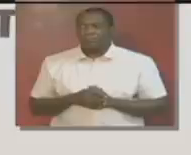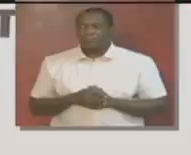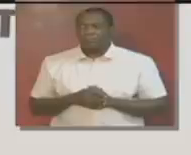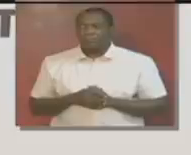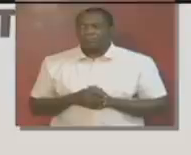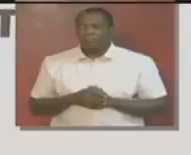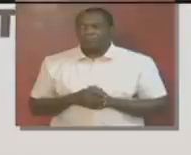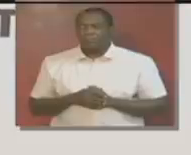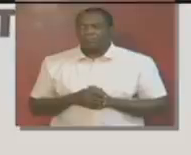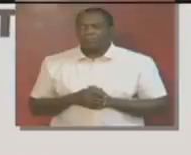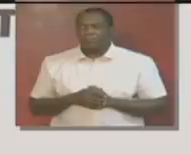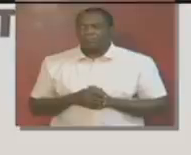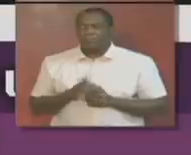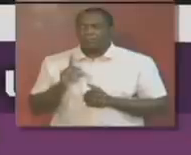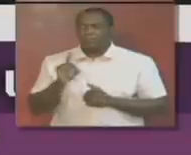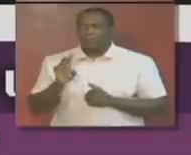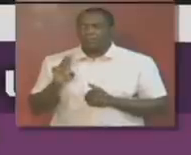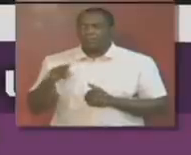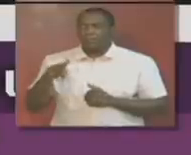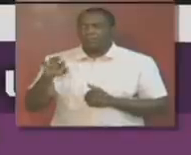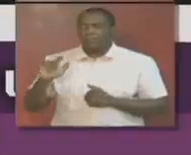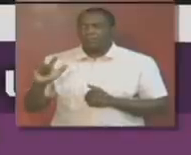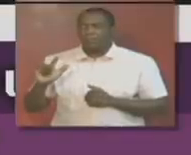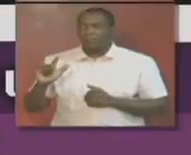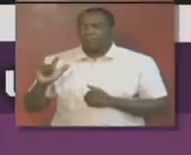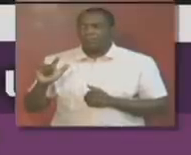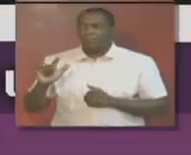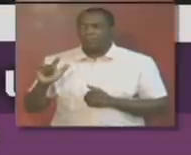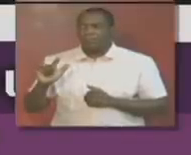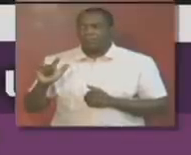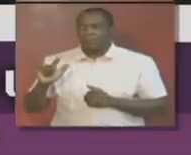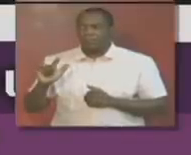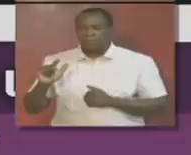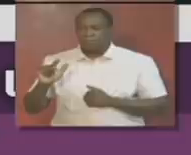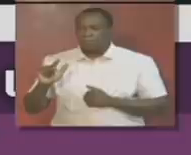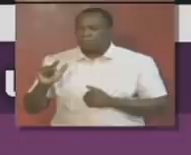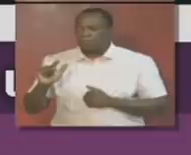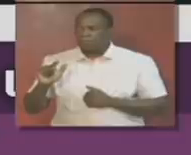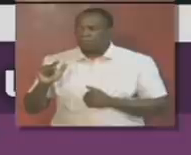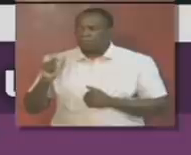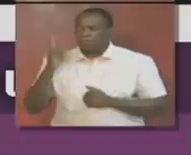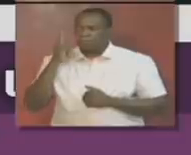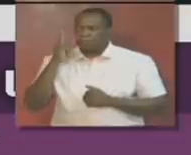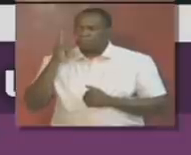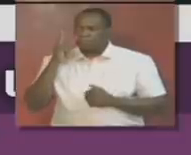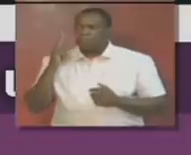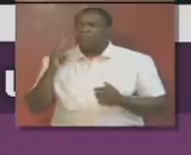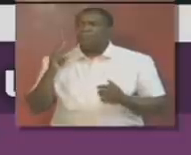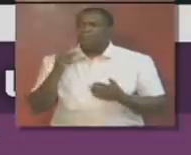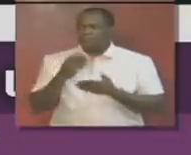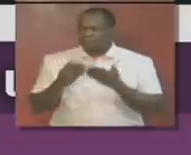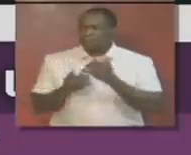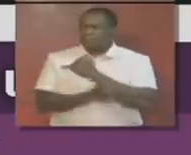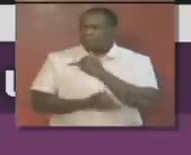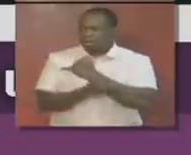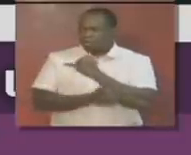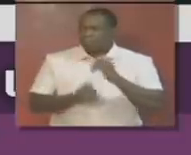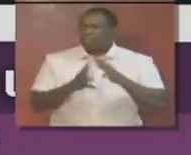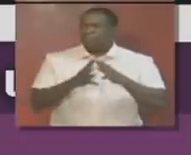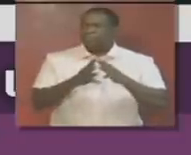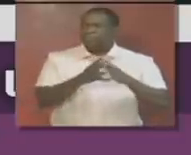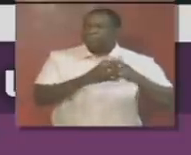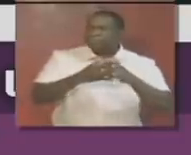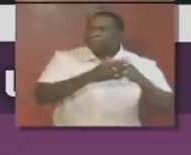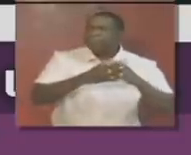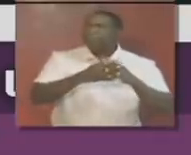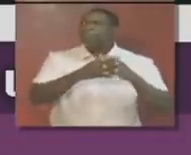some countries, the European countries, suspending AstraZeneca vaccinations